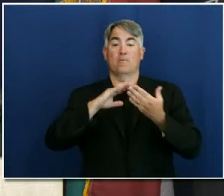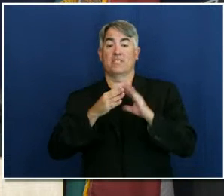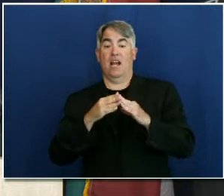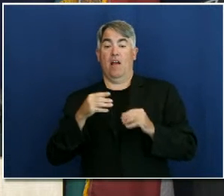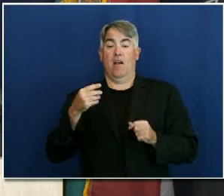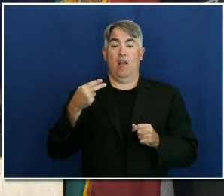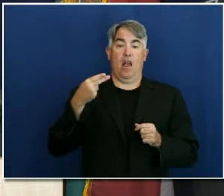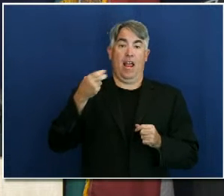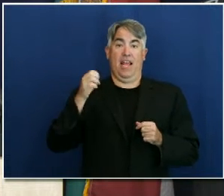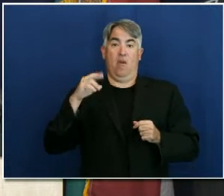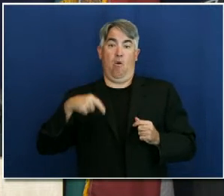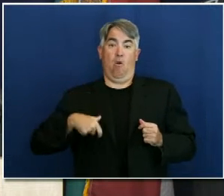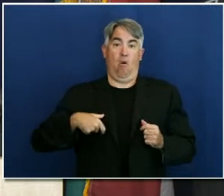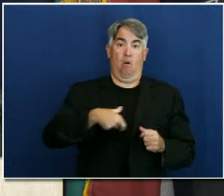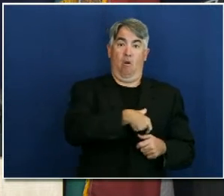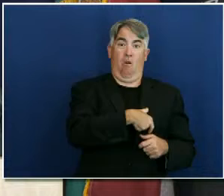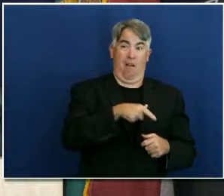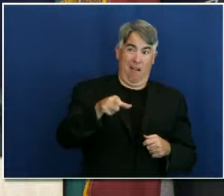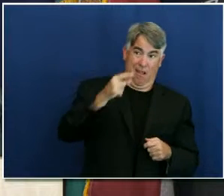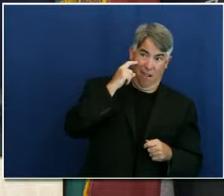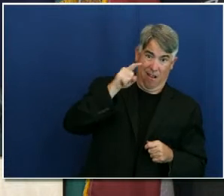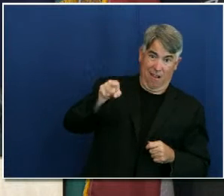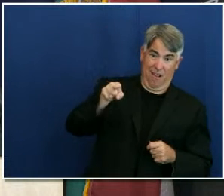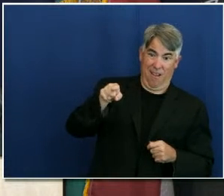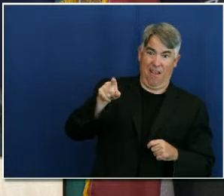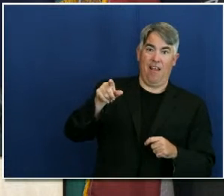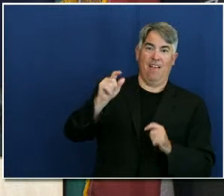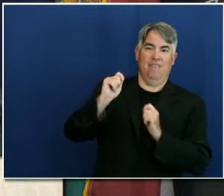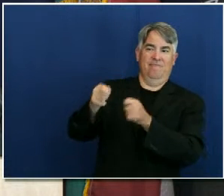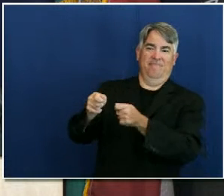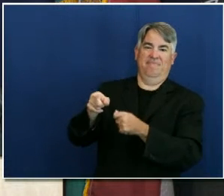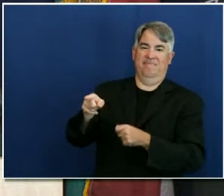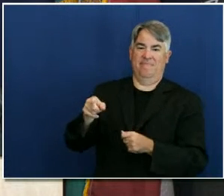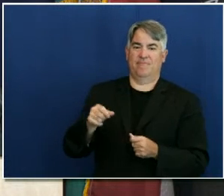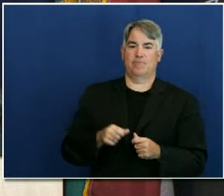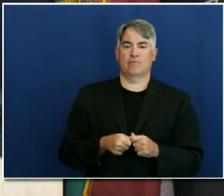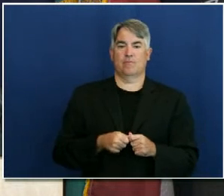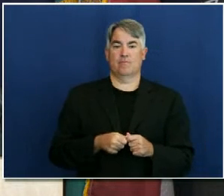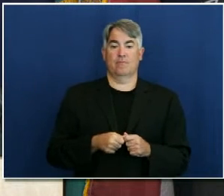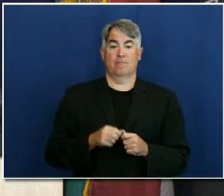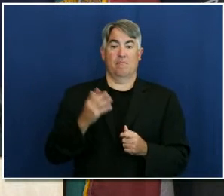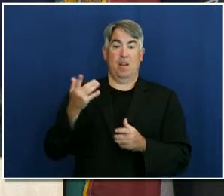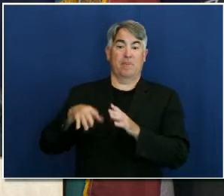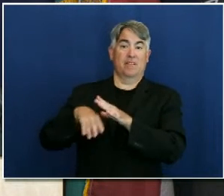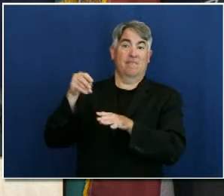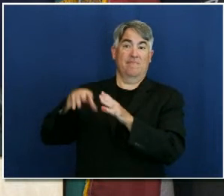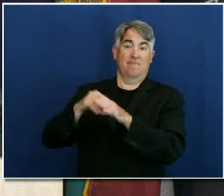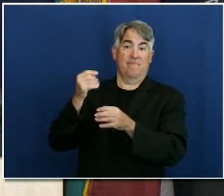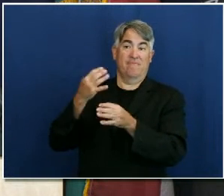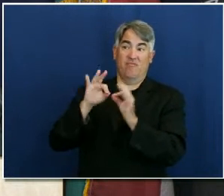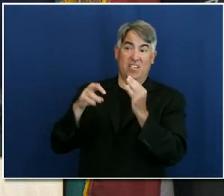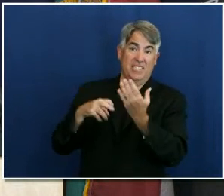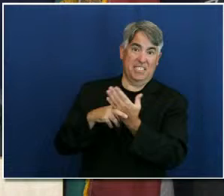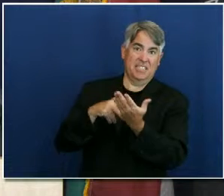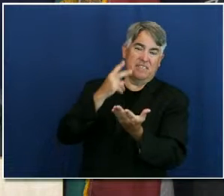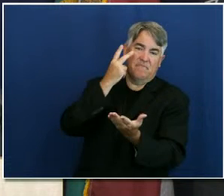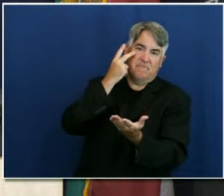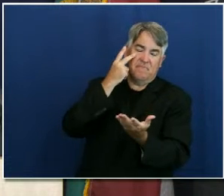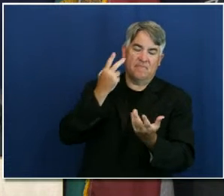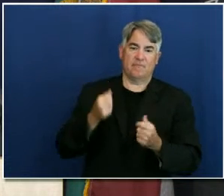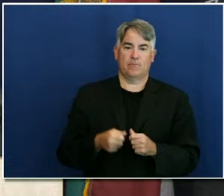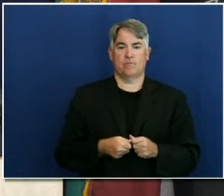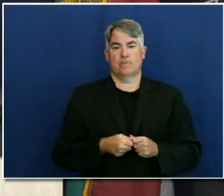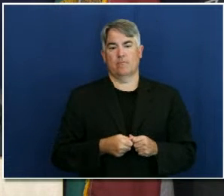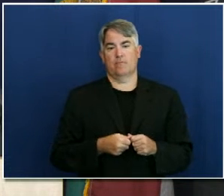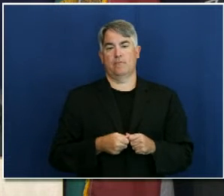will also be entered into the drawing for the tickets. And then on Saturday, June 26th, we're going to do a second vaccination event with the Padres.